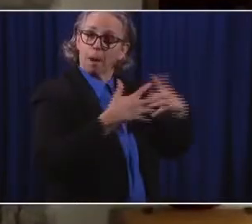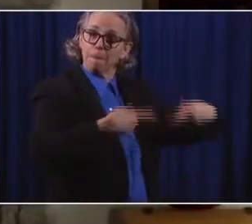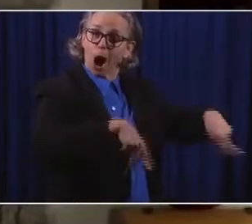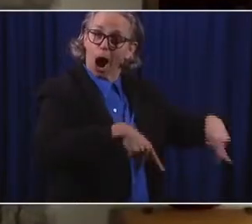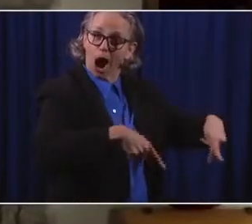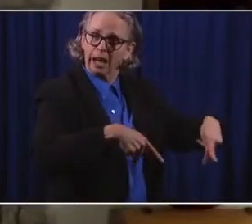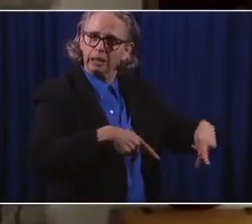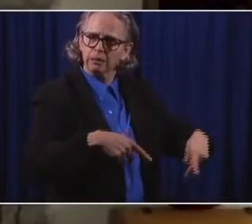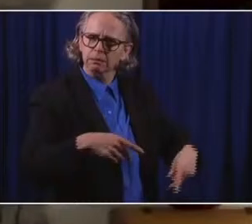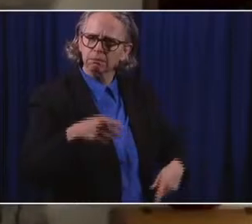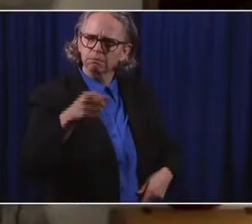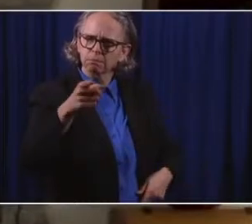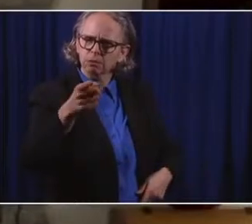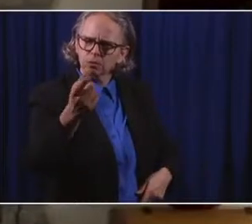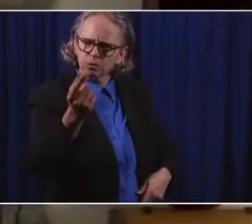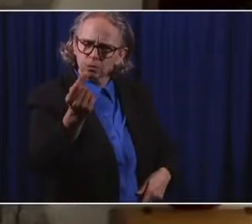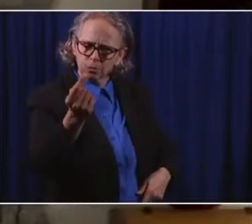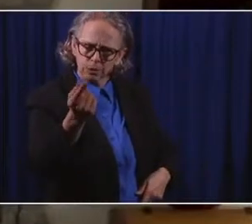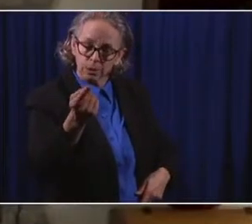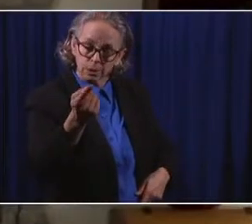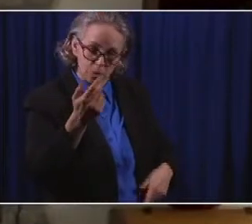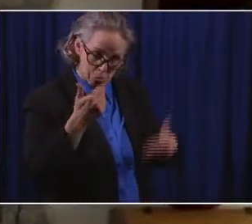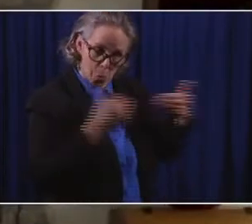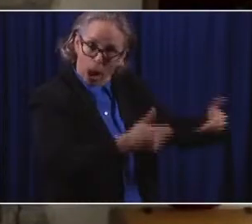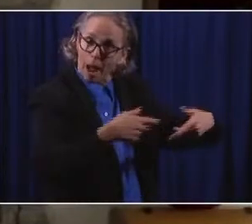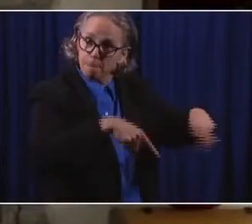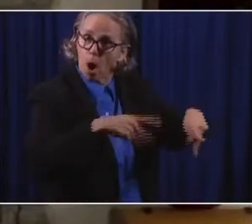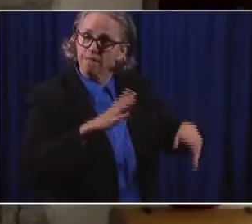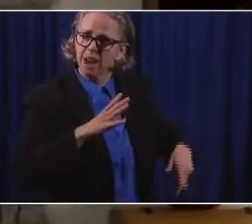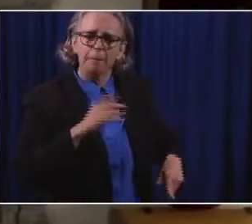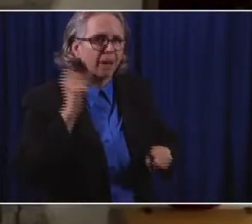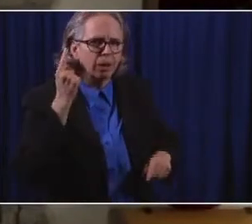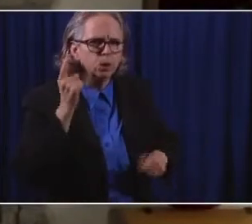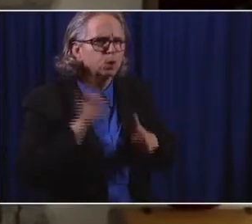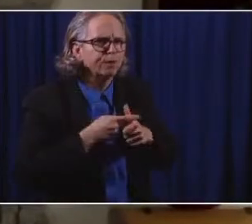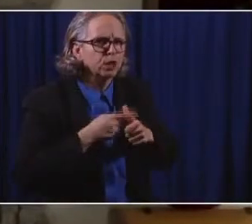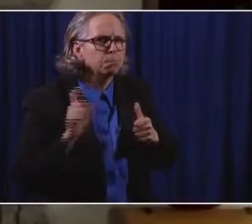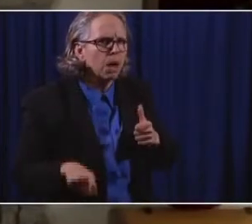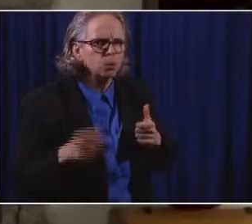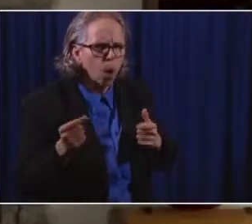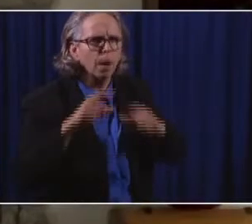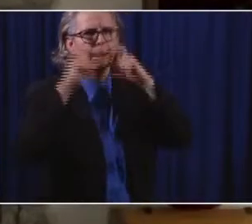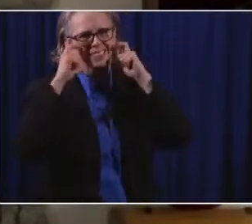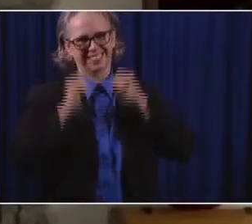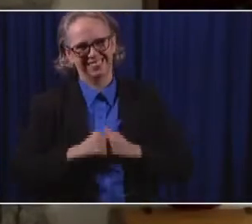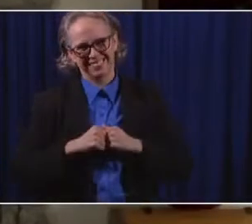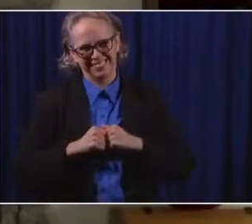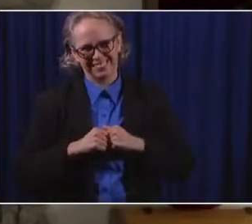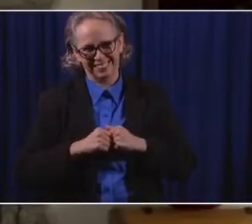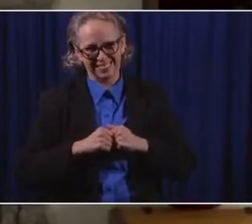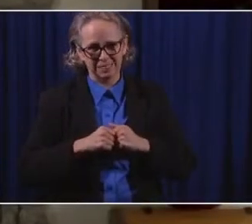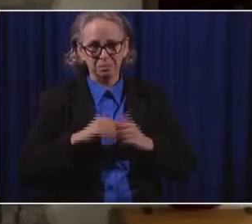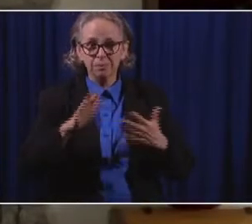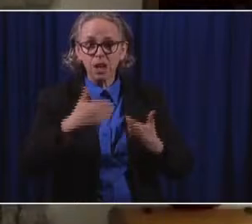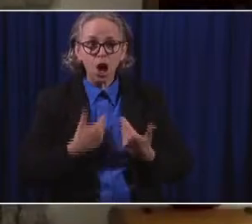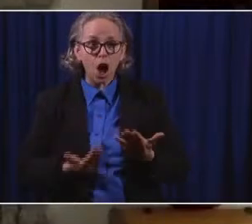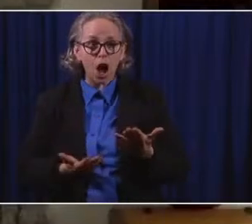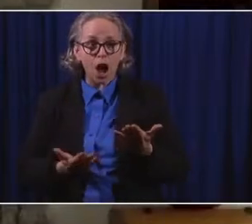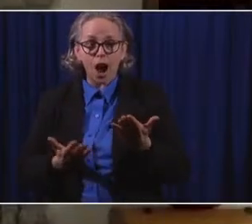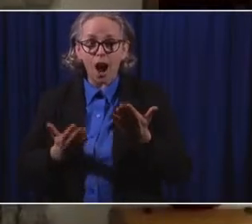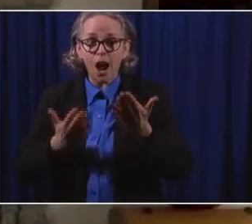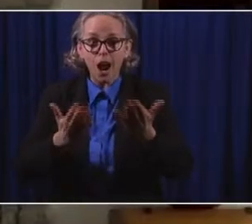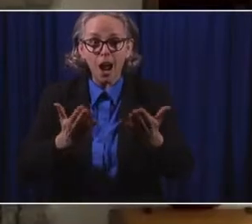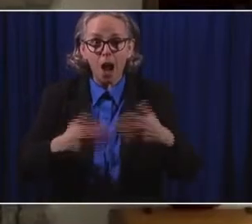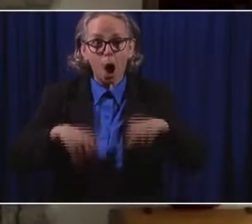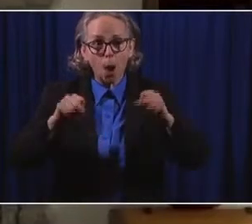mask is what we're asking people to do. I wouldn't suggest they do a big party for a football game.